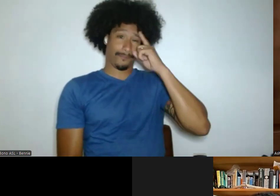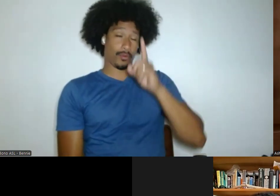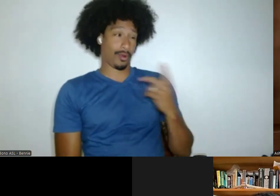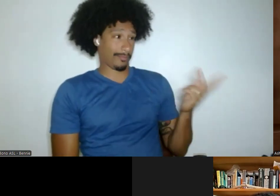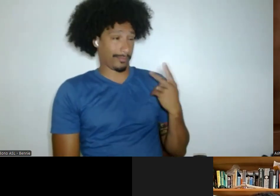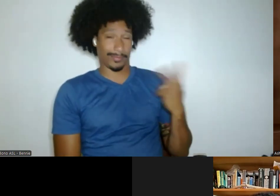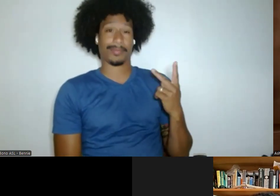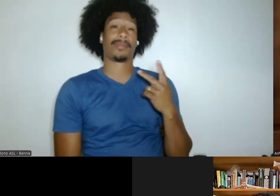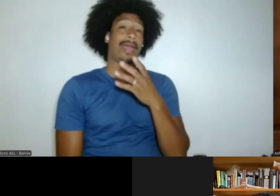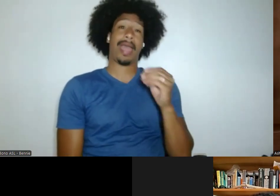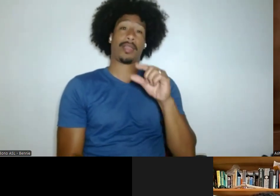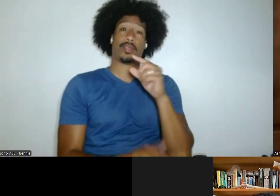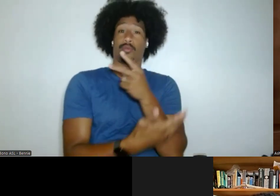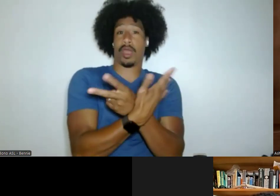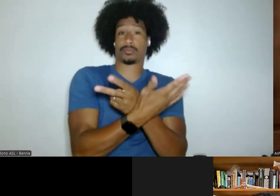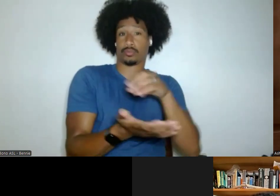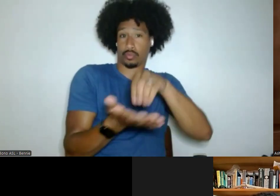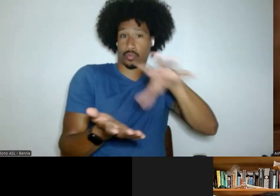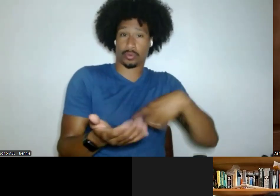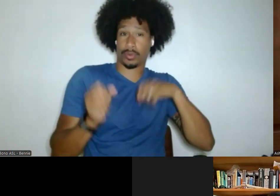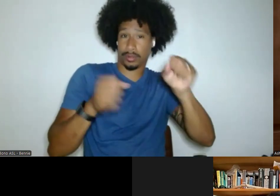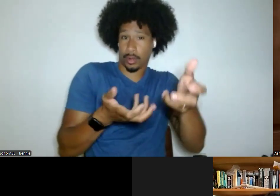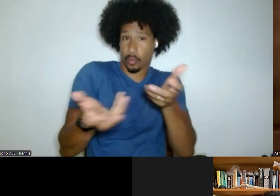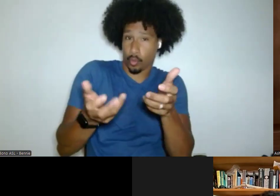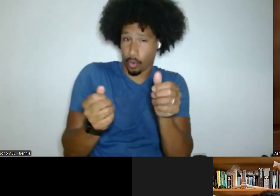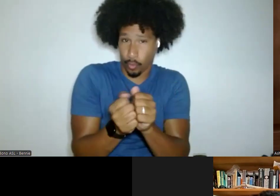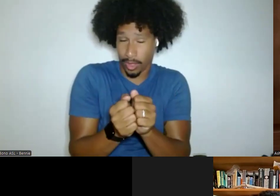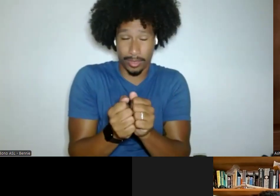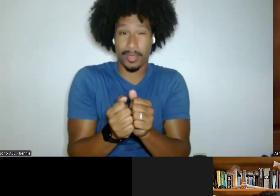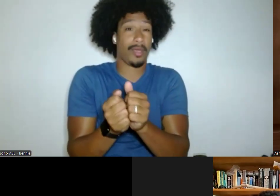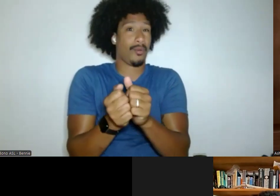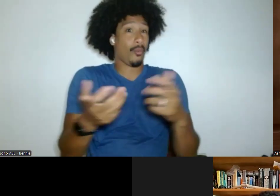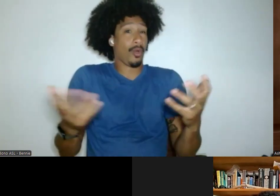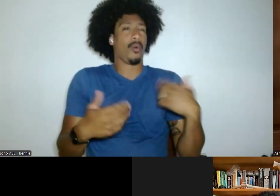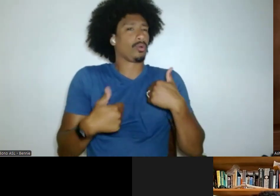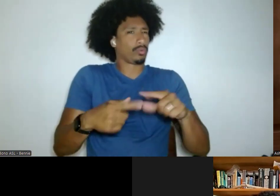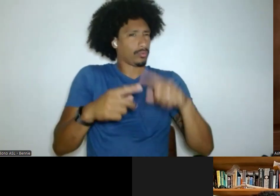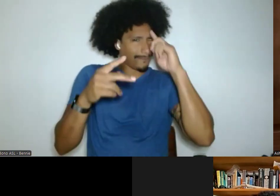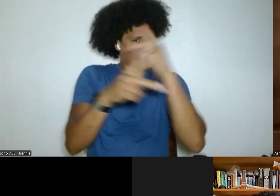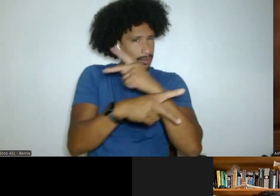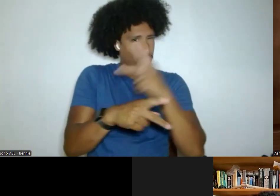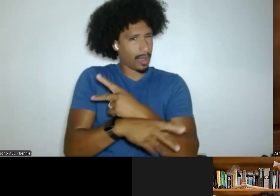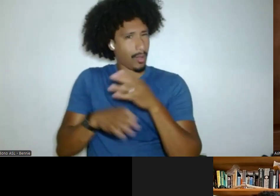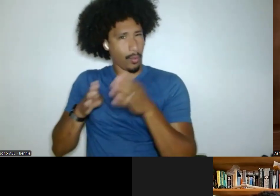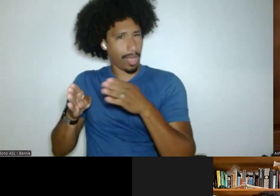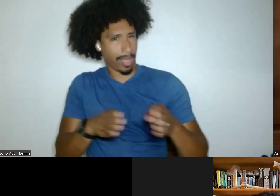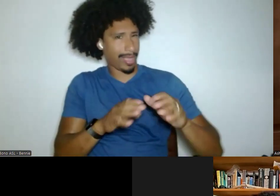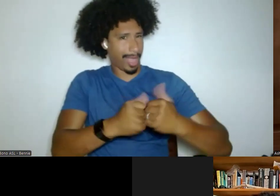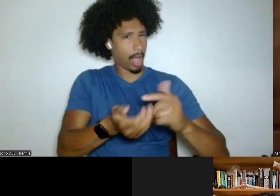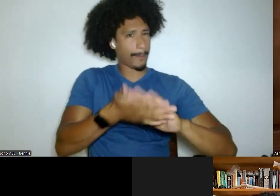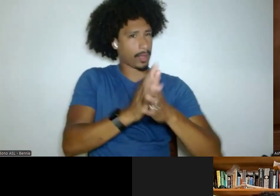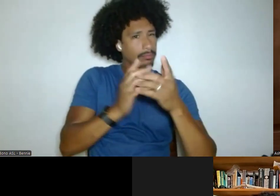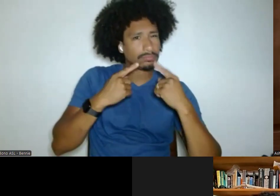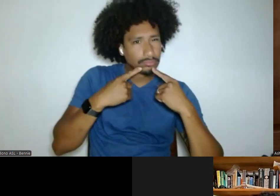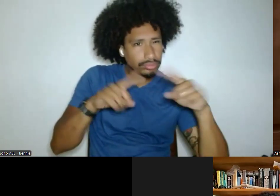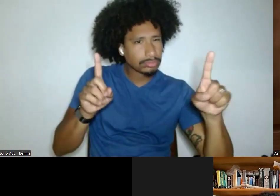work with is what we're trying to figure out ways we can make this work and like what is the best model for doing